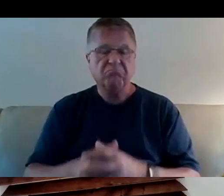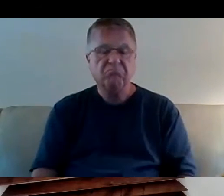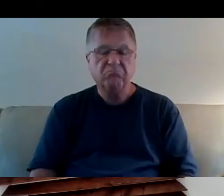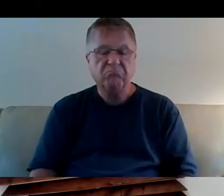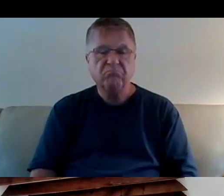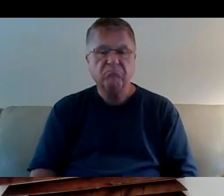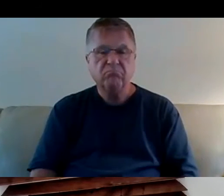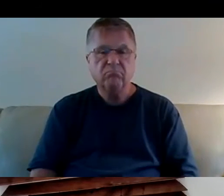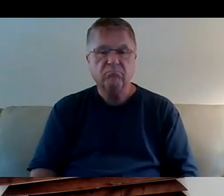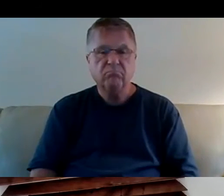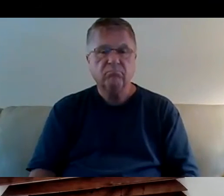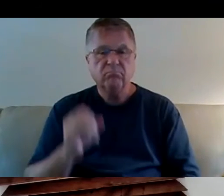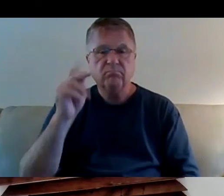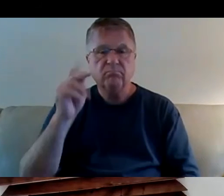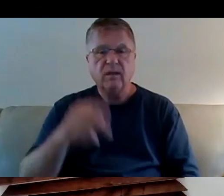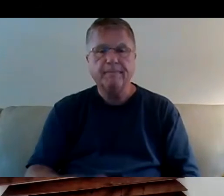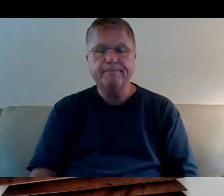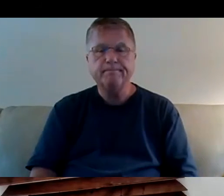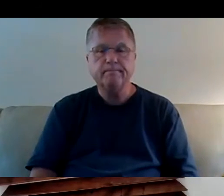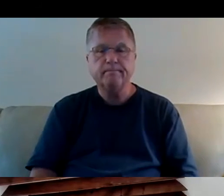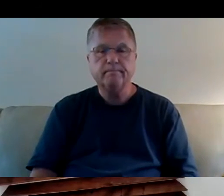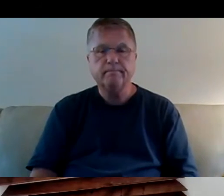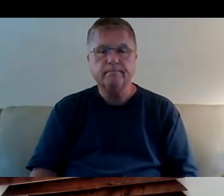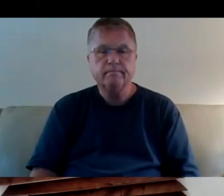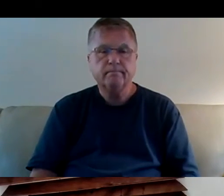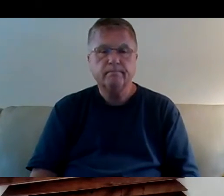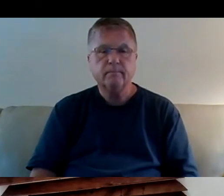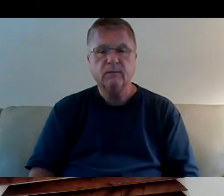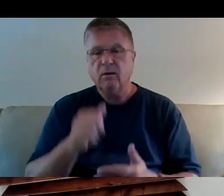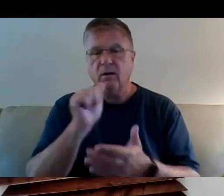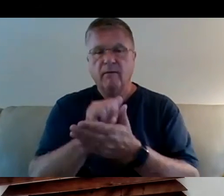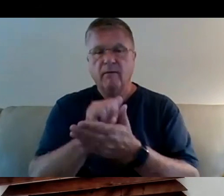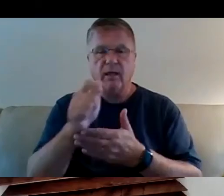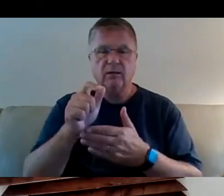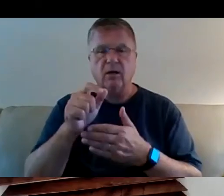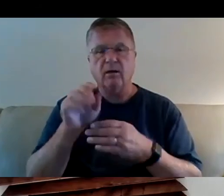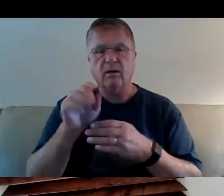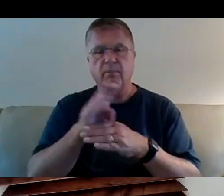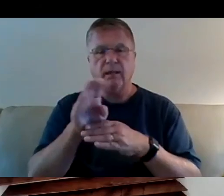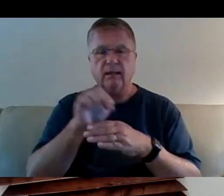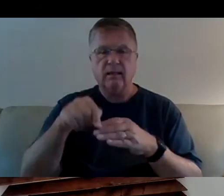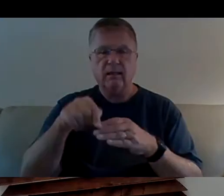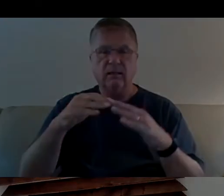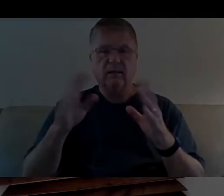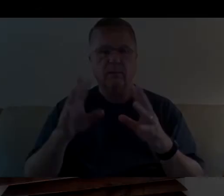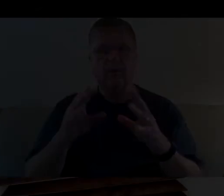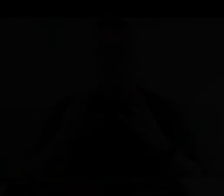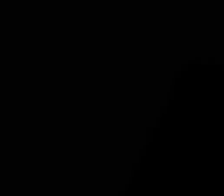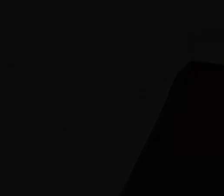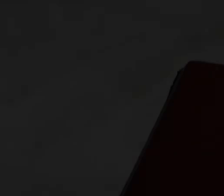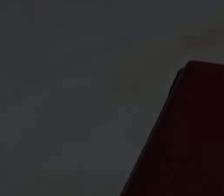Okay. Well, having exhausted all the business of this public hearing, I adjourn this meeting.